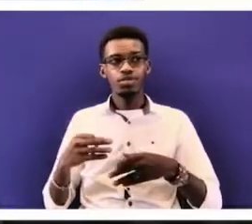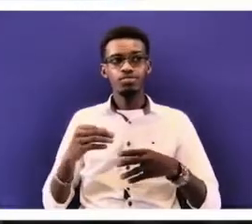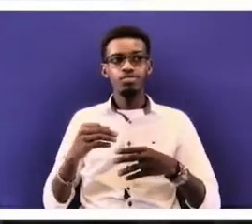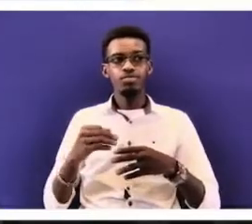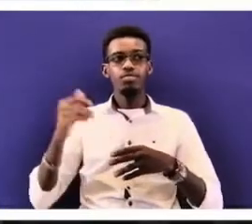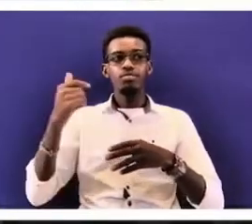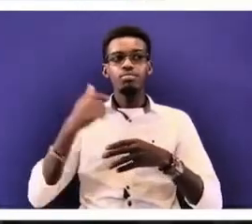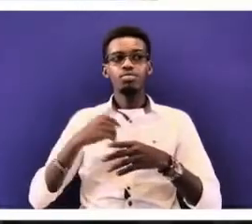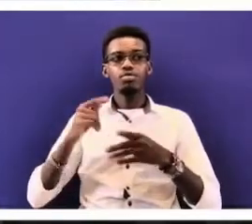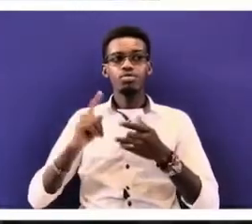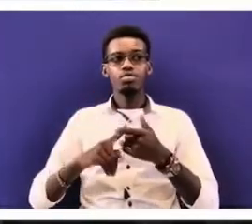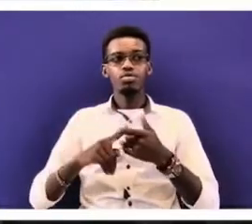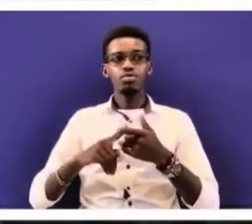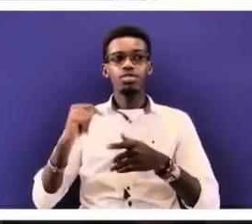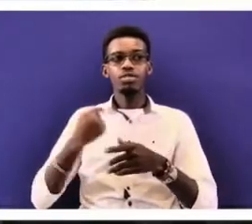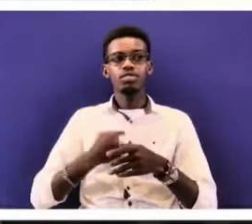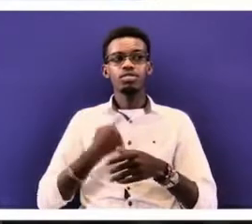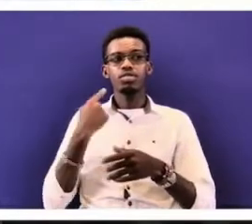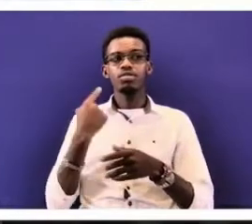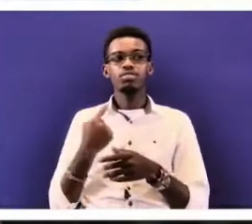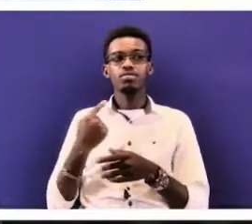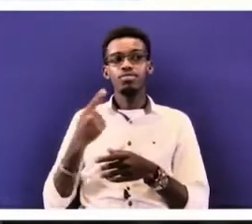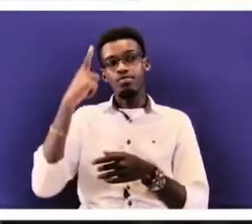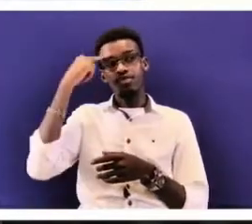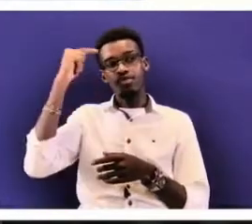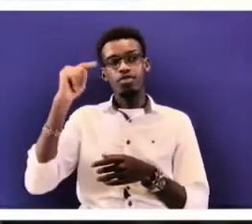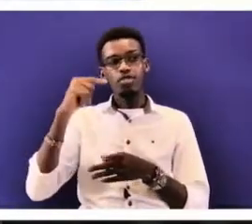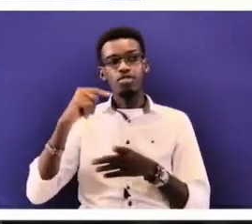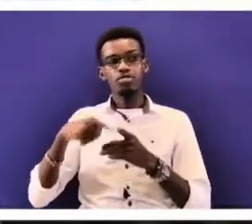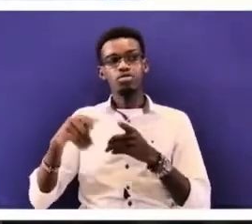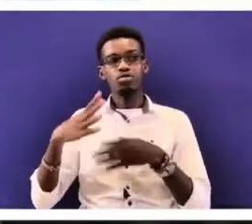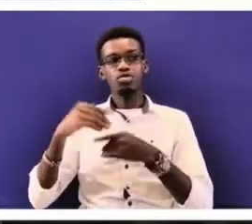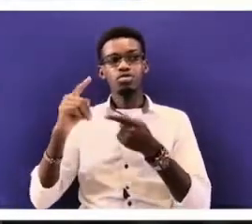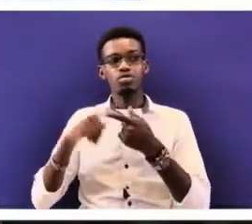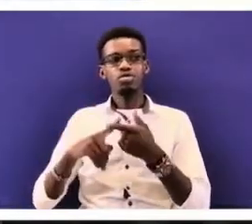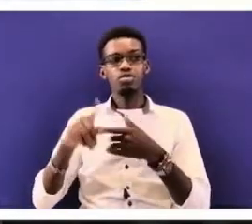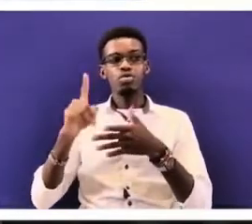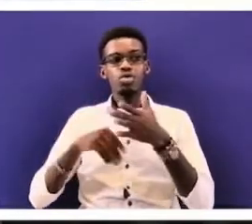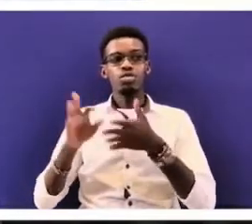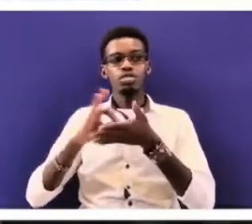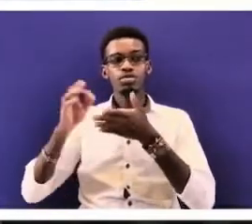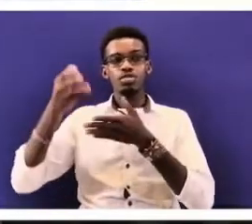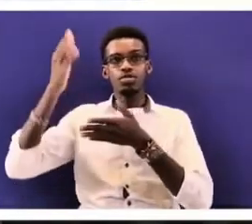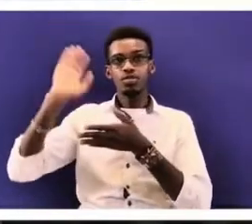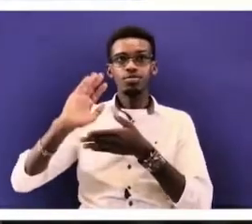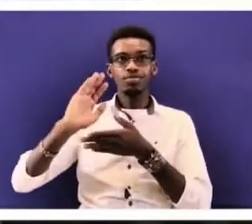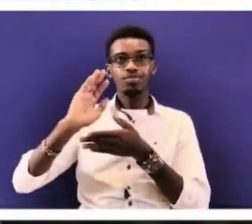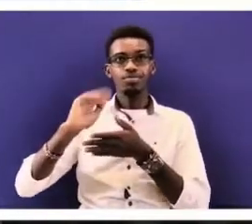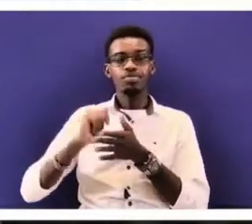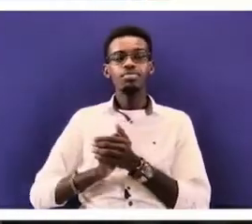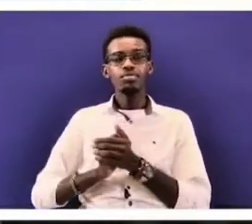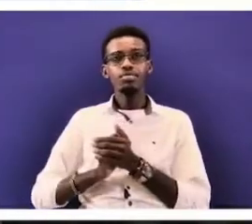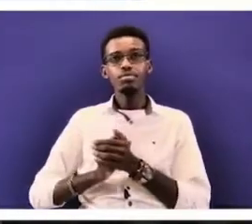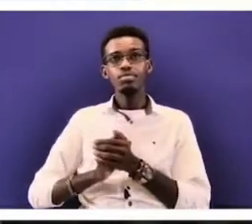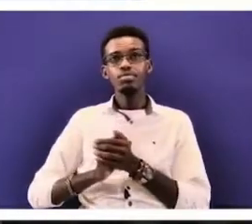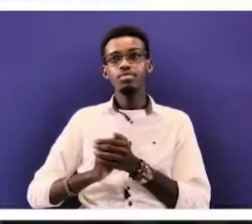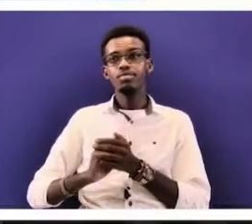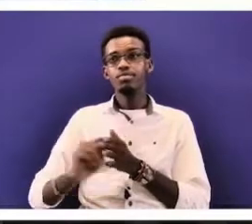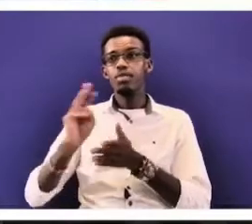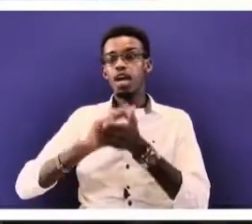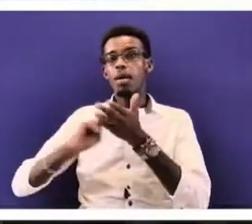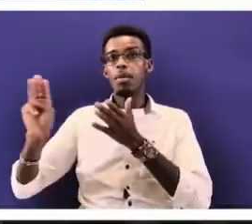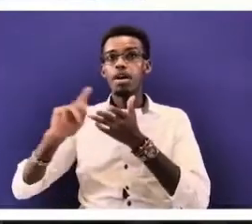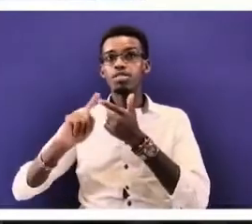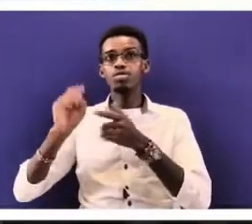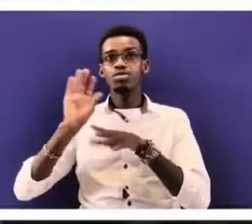i.e. according to self, but walk according to the Spirit of God. This was a message to